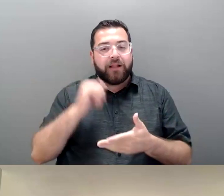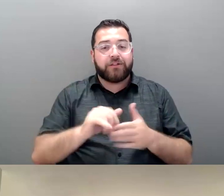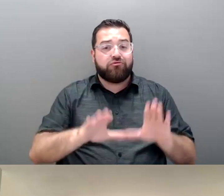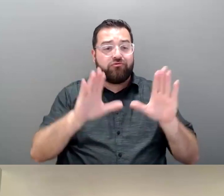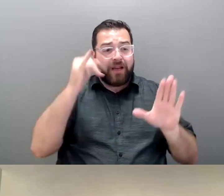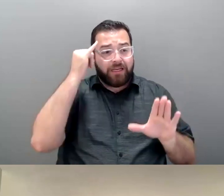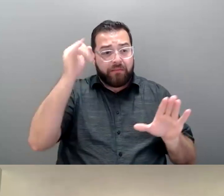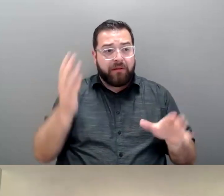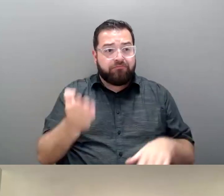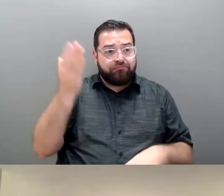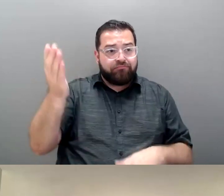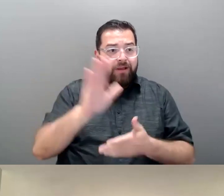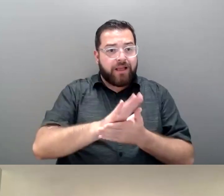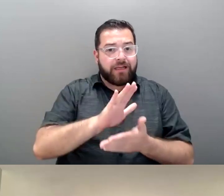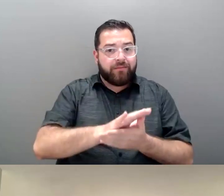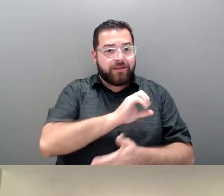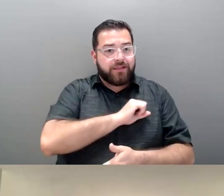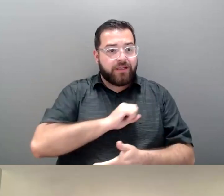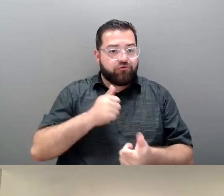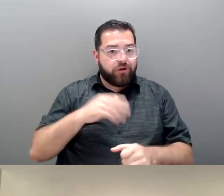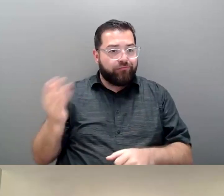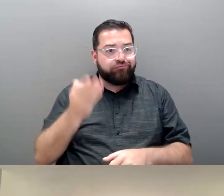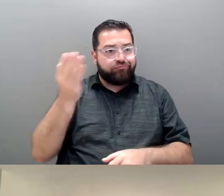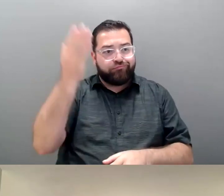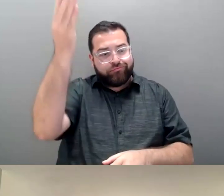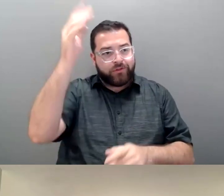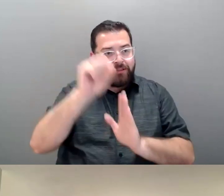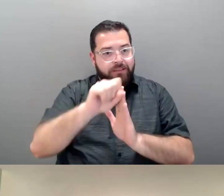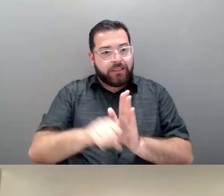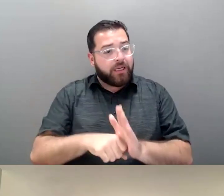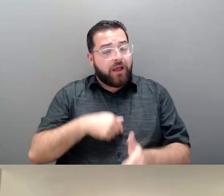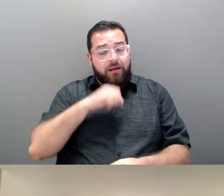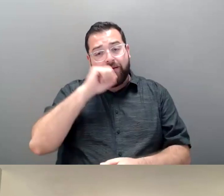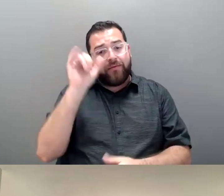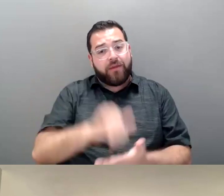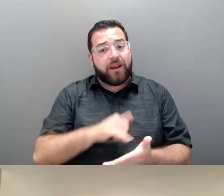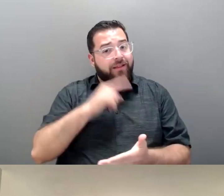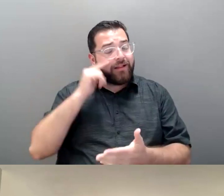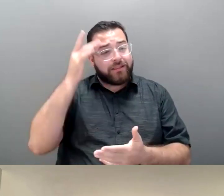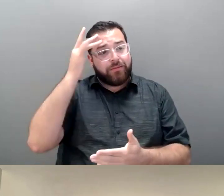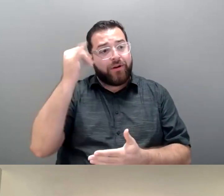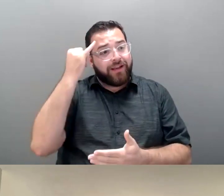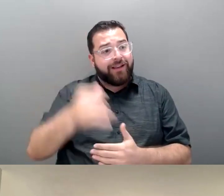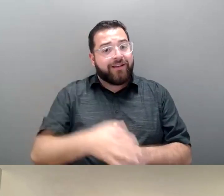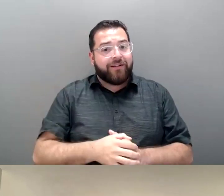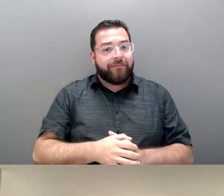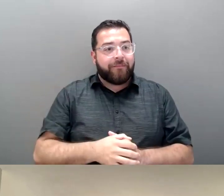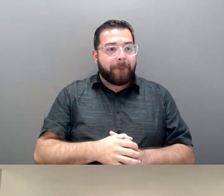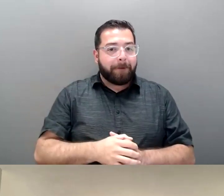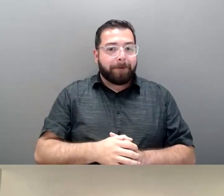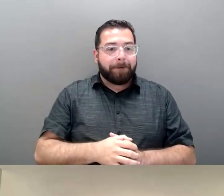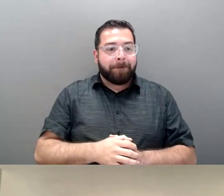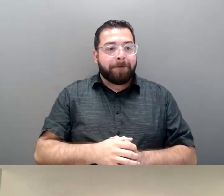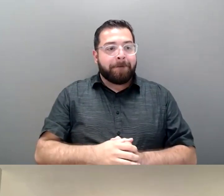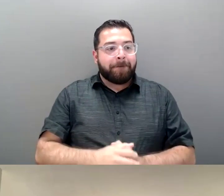maybe academic senate and try to shove it up the state. I love that. I think it's super smart. There are a